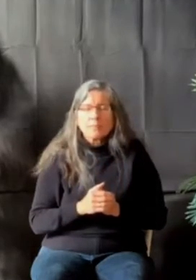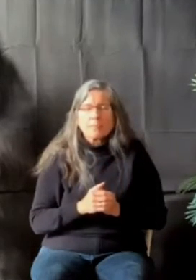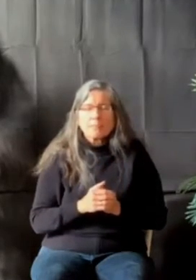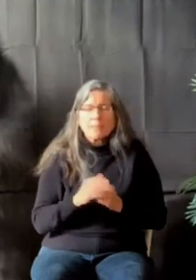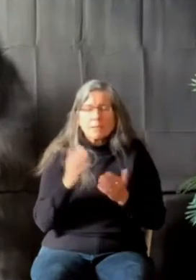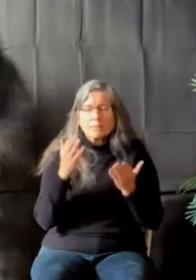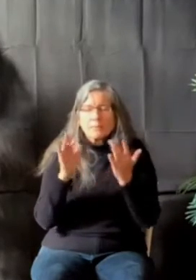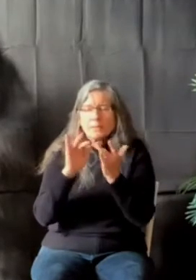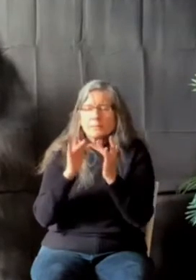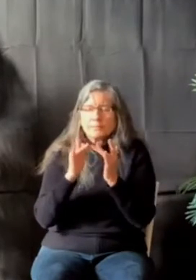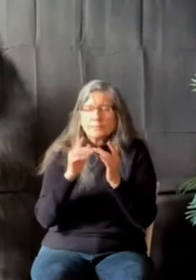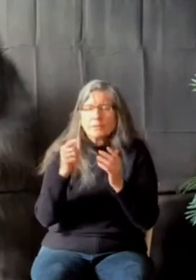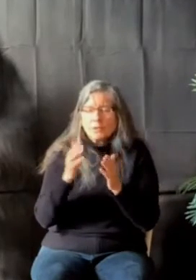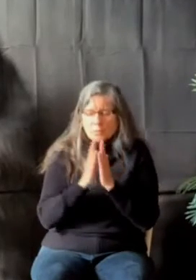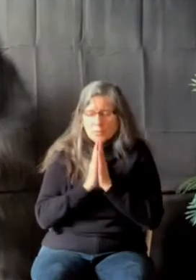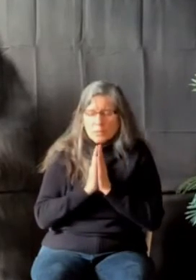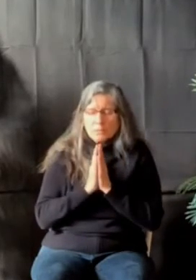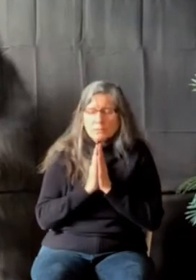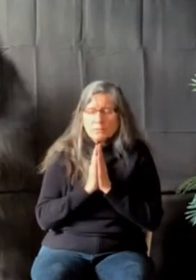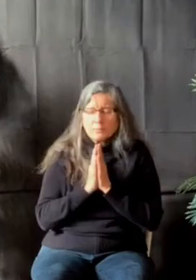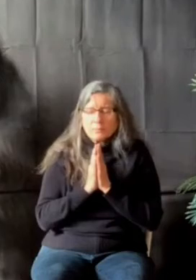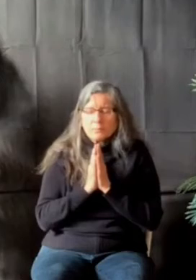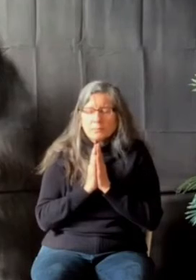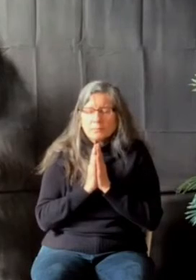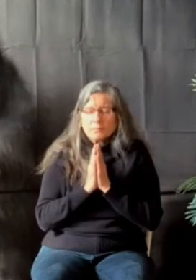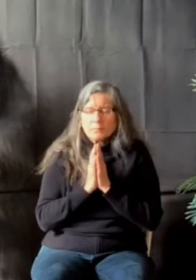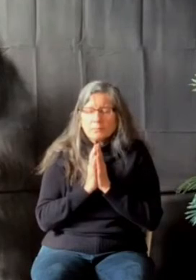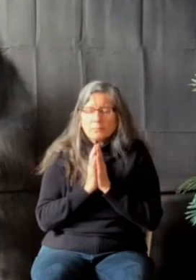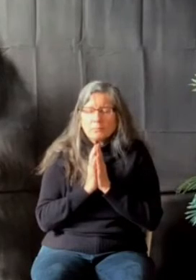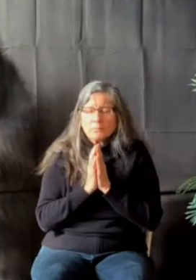Maybe online you prayed with me.